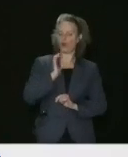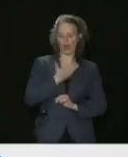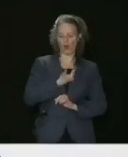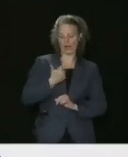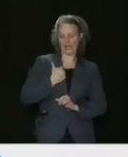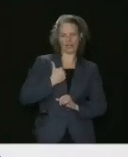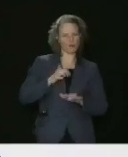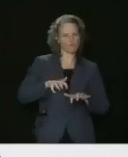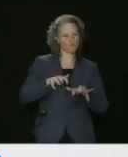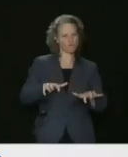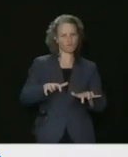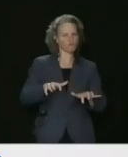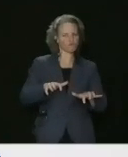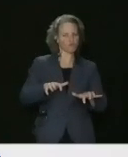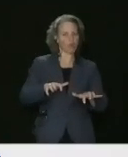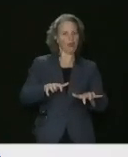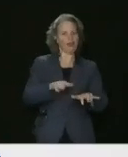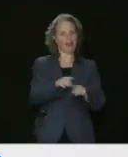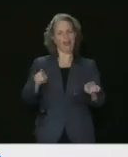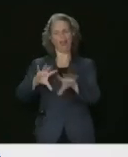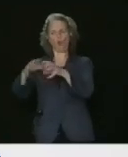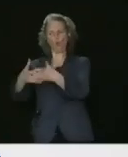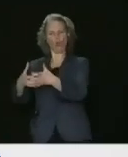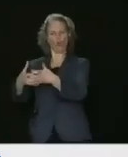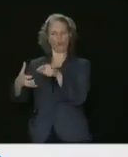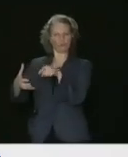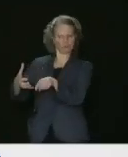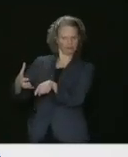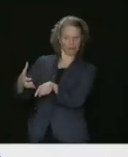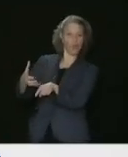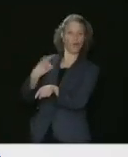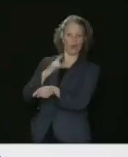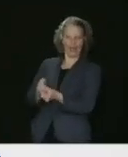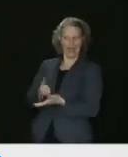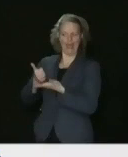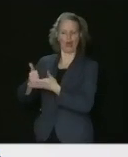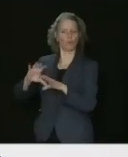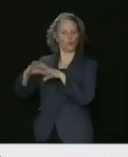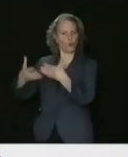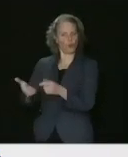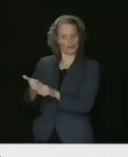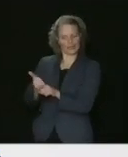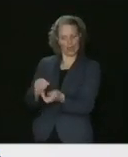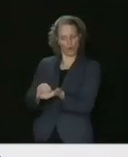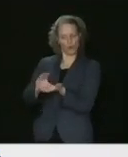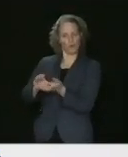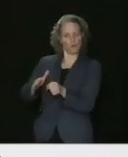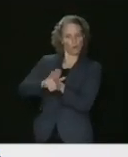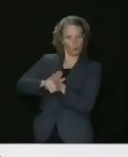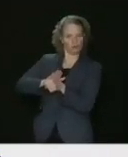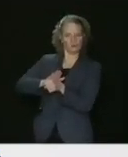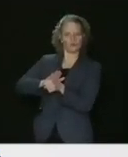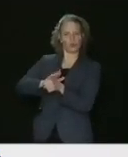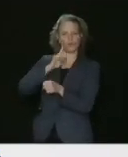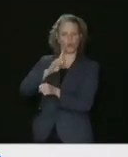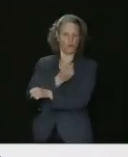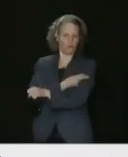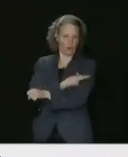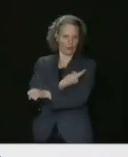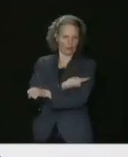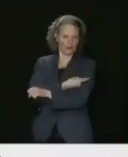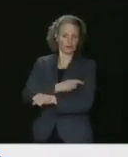is to increase the fill and finish. On appelle communément le fill and finish au Canada. In